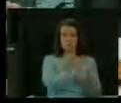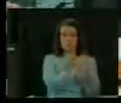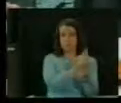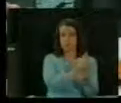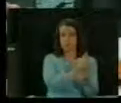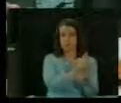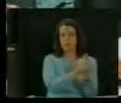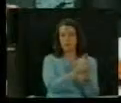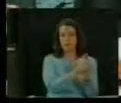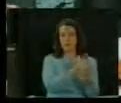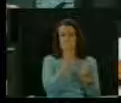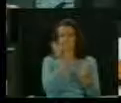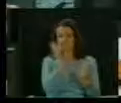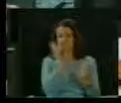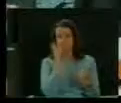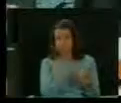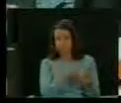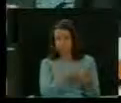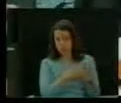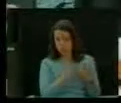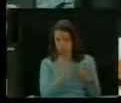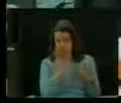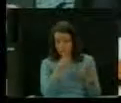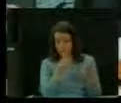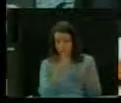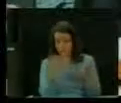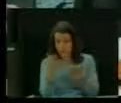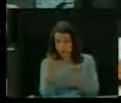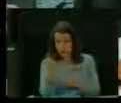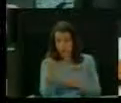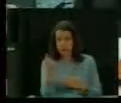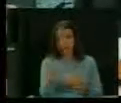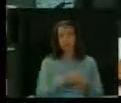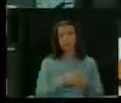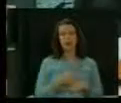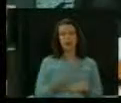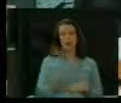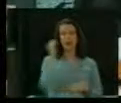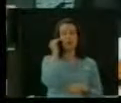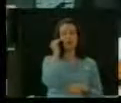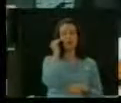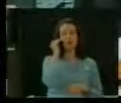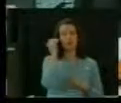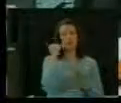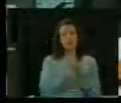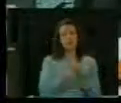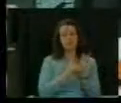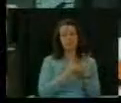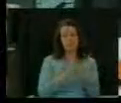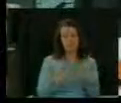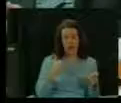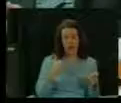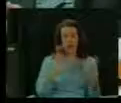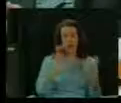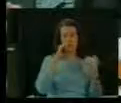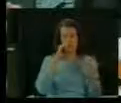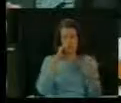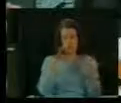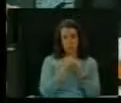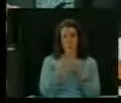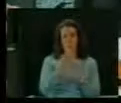a conversation with the comptroller's office face-to-face to see if they will make